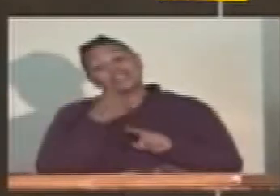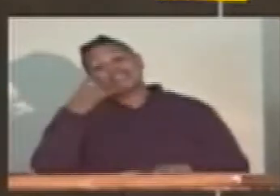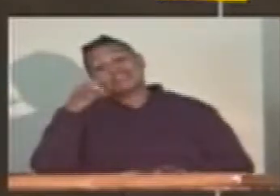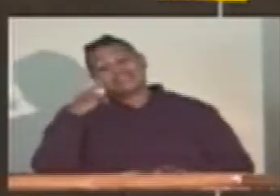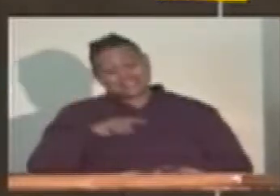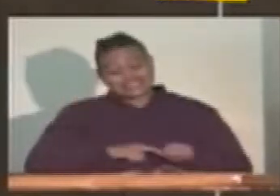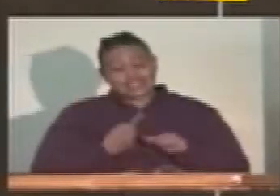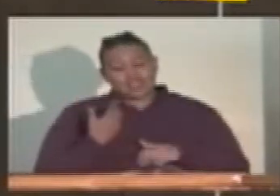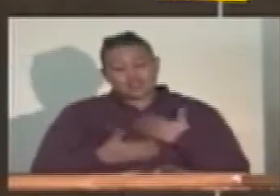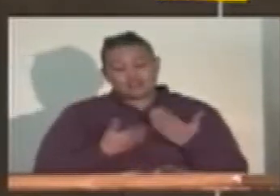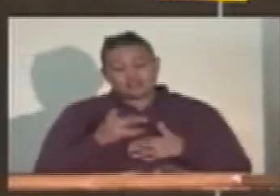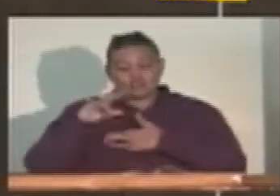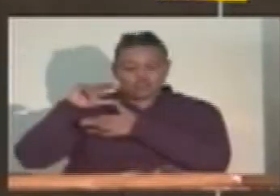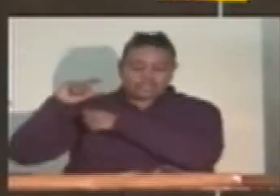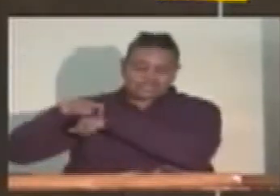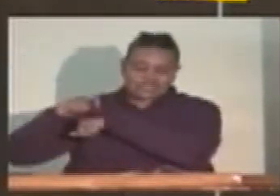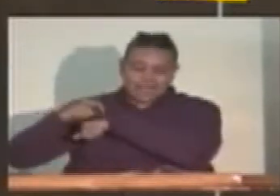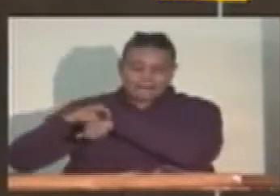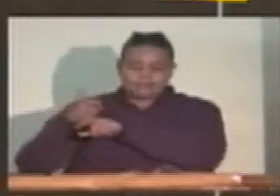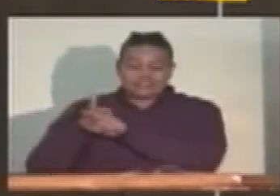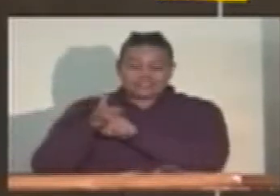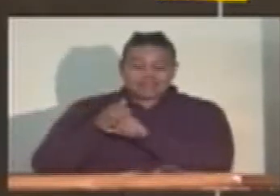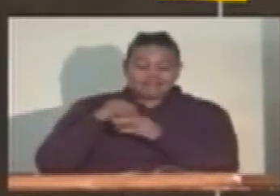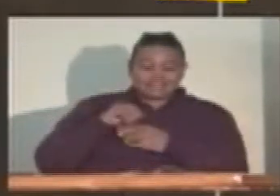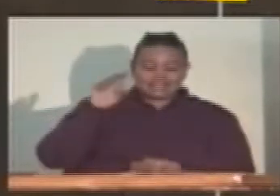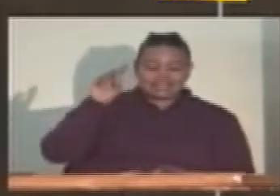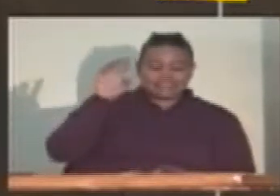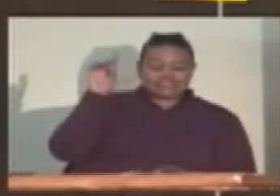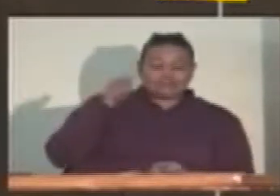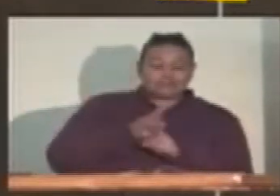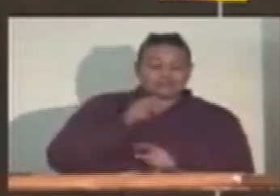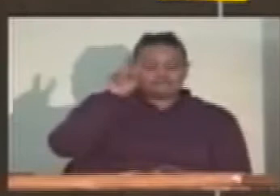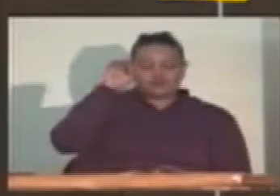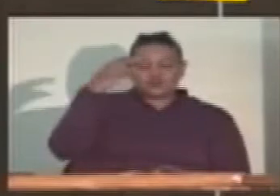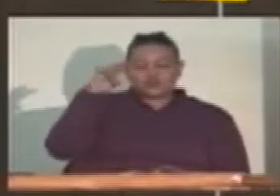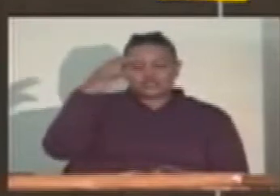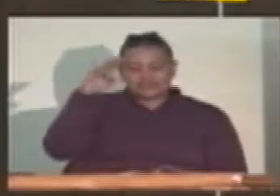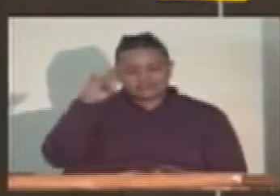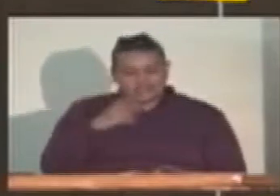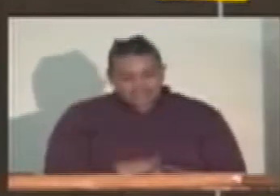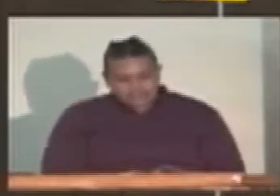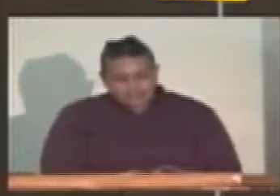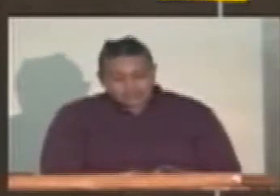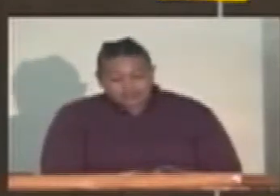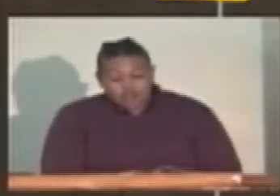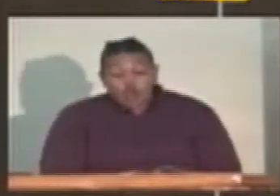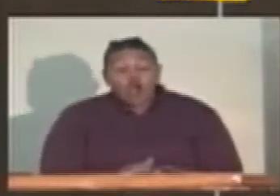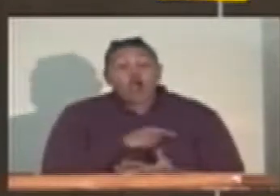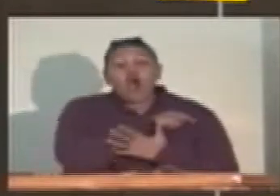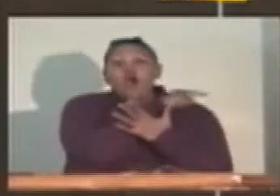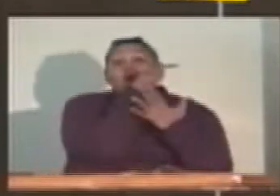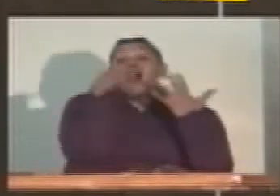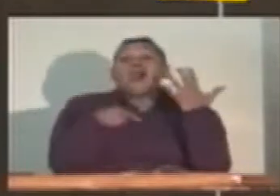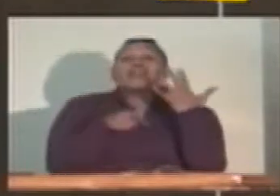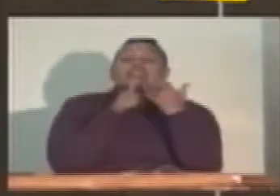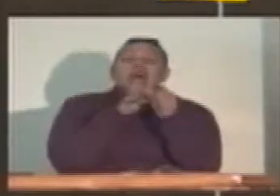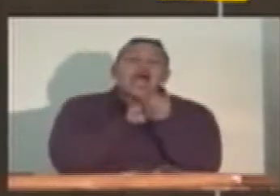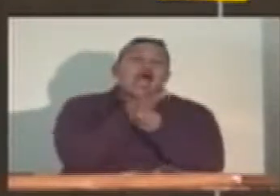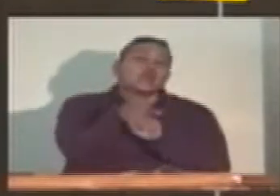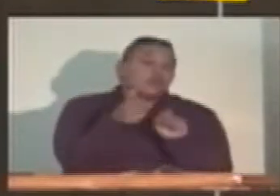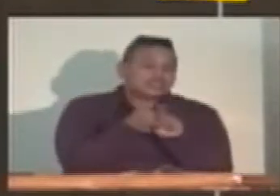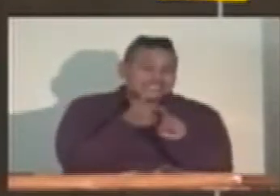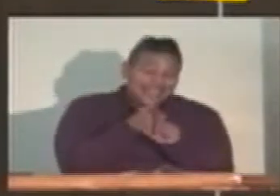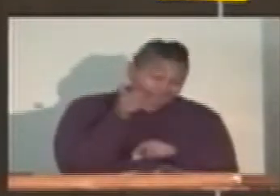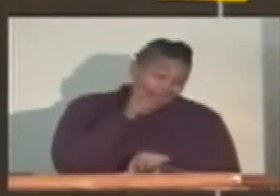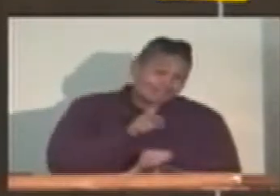2017 hurricane season and in December of 2017. All of these were inadequate.